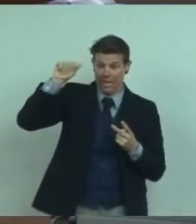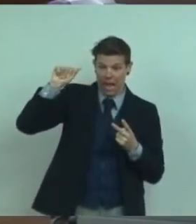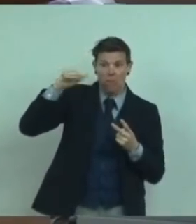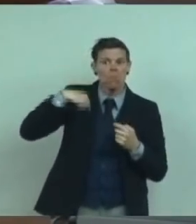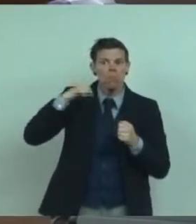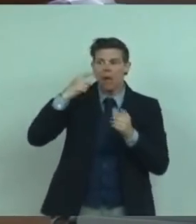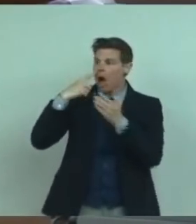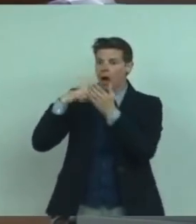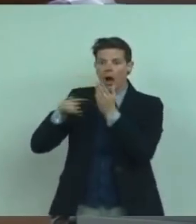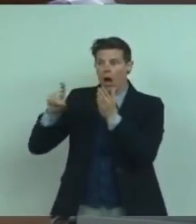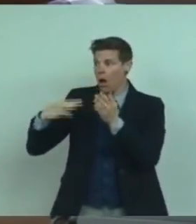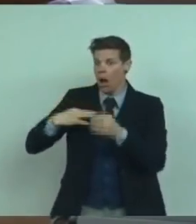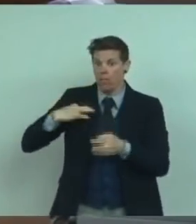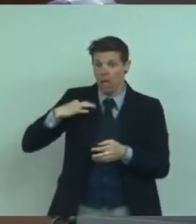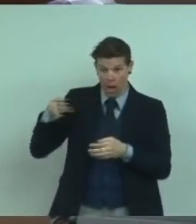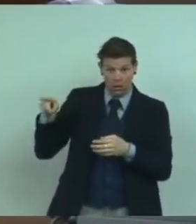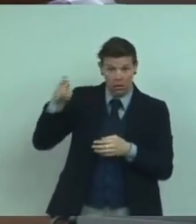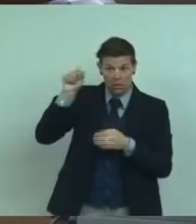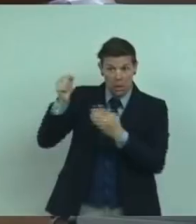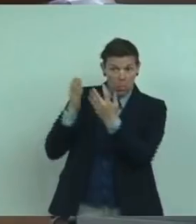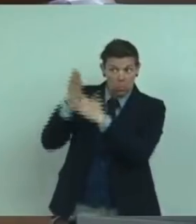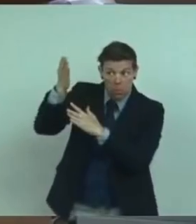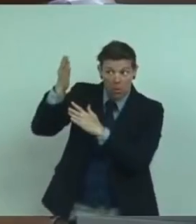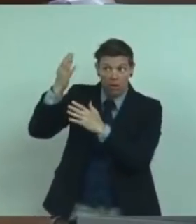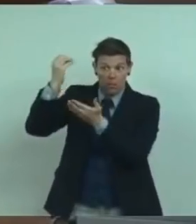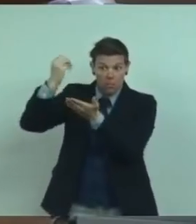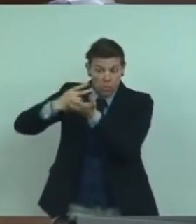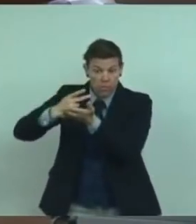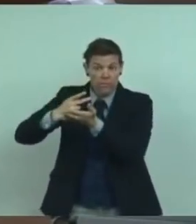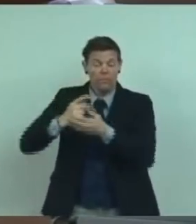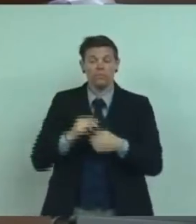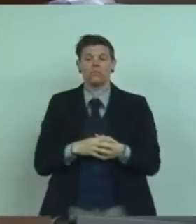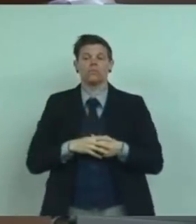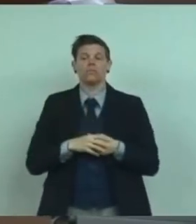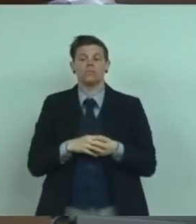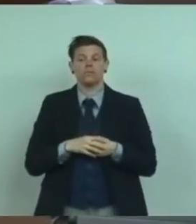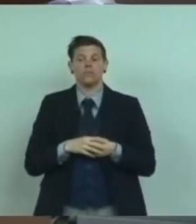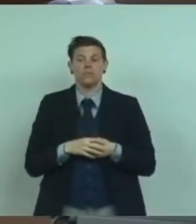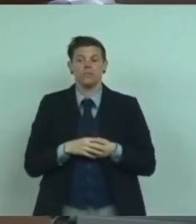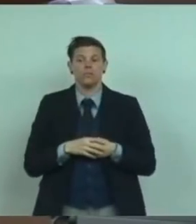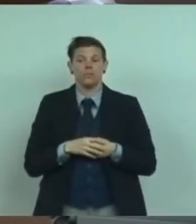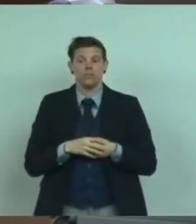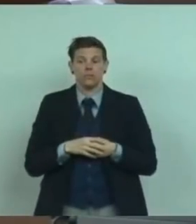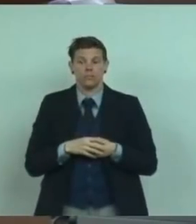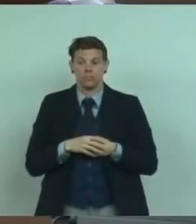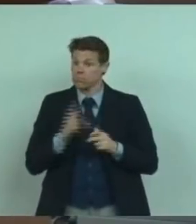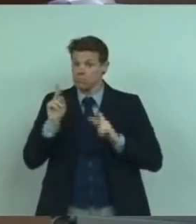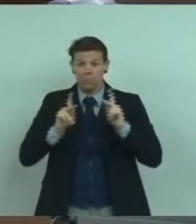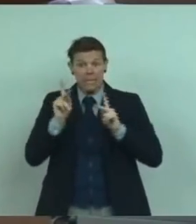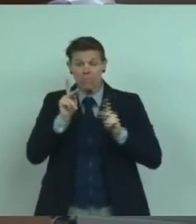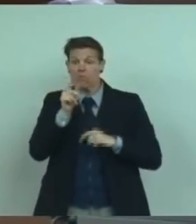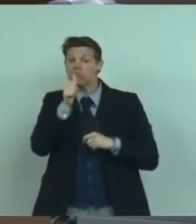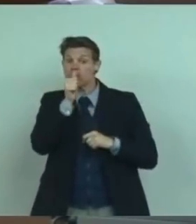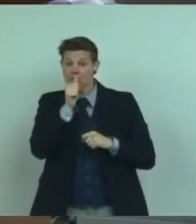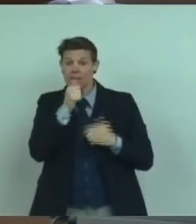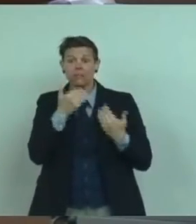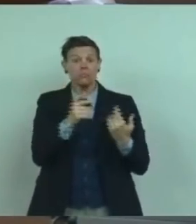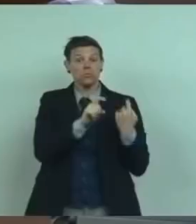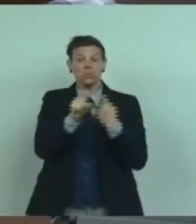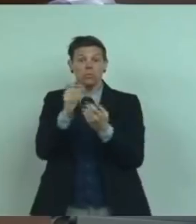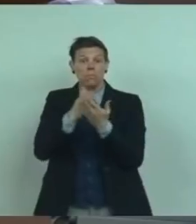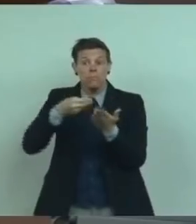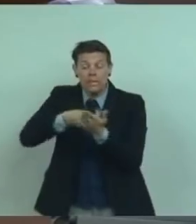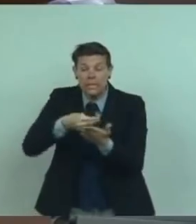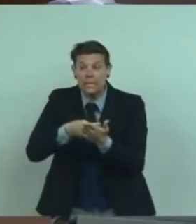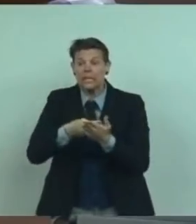well. We are hearing about private donations of funds and ventilators also, and so it's a great way